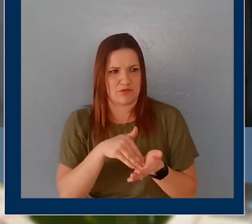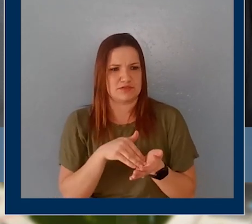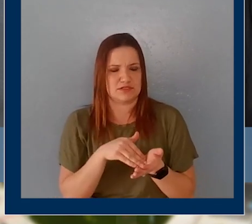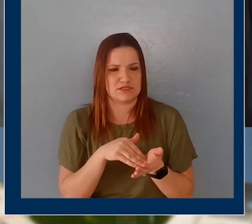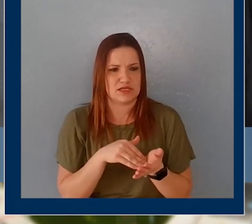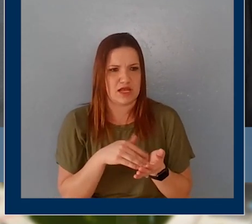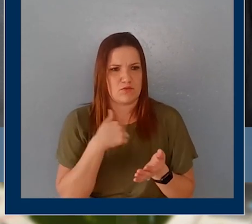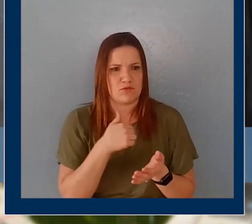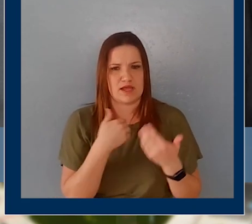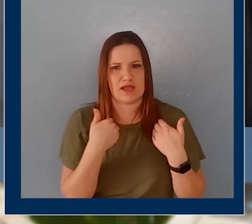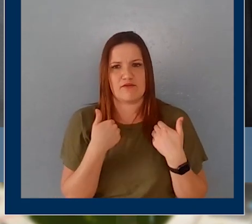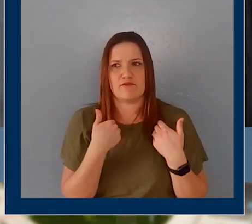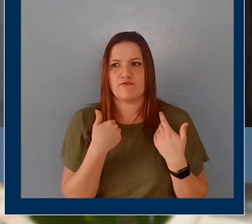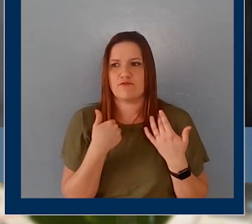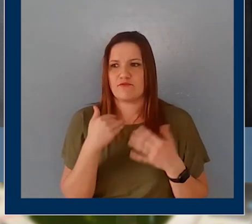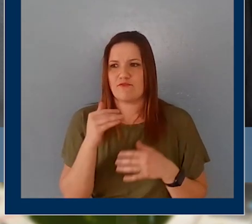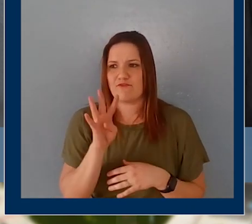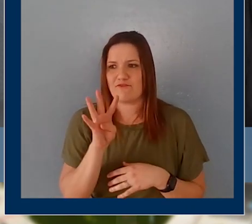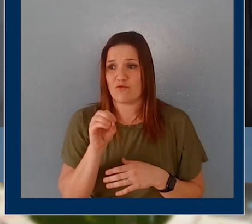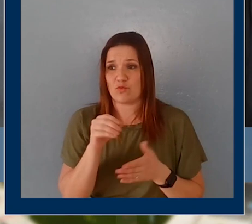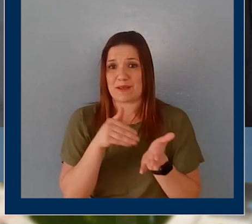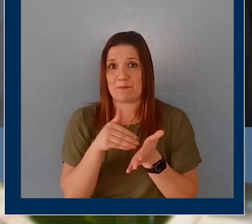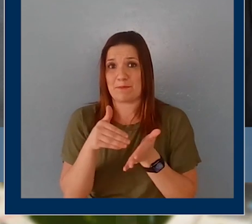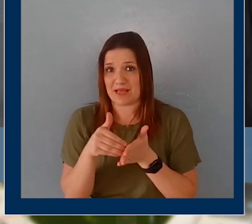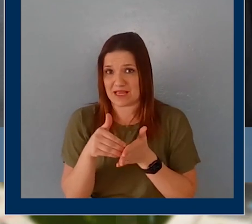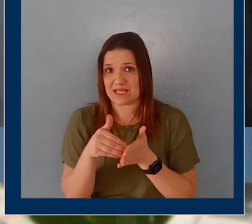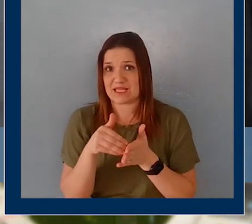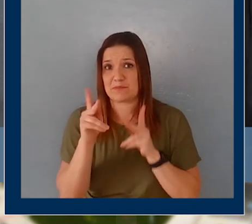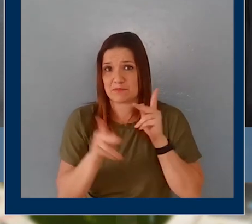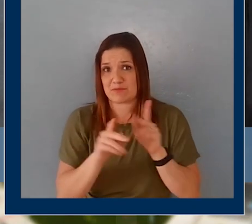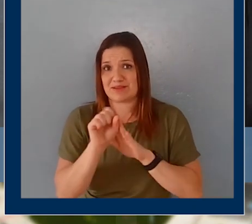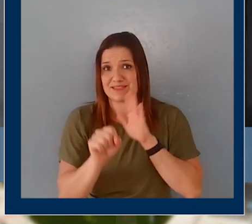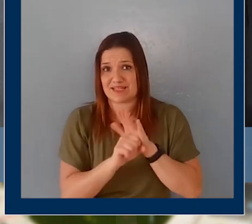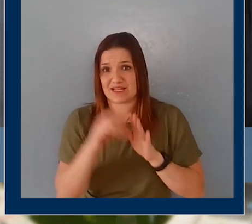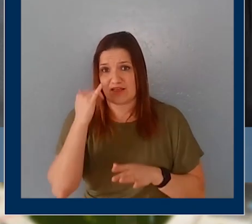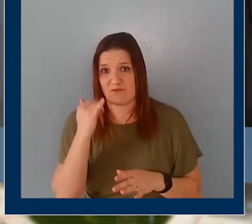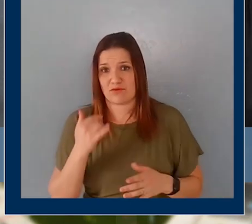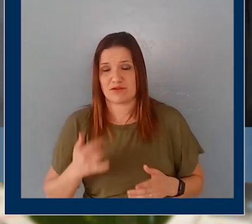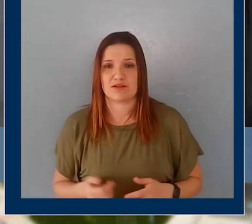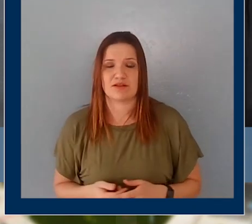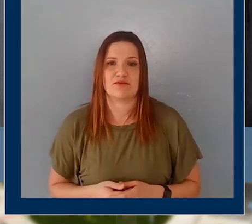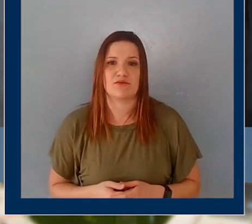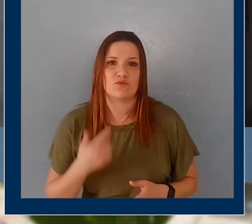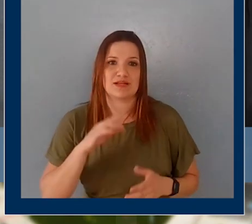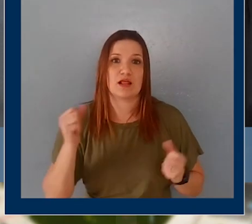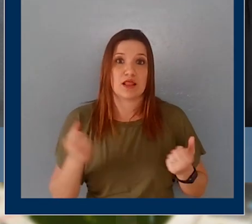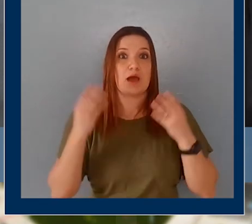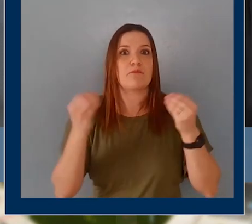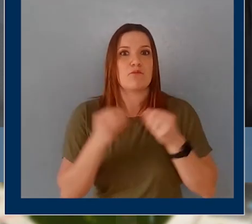got 327,000 doses, and we have 40 million people in the state of